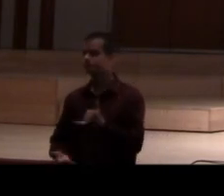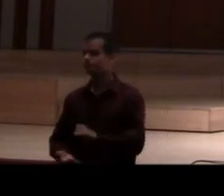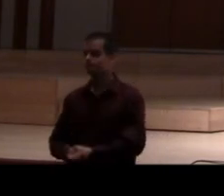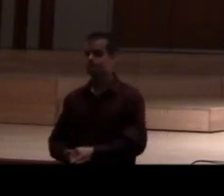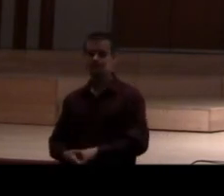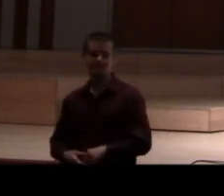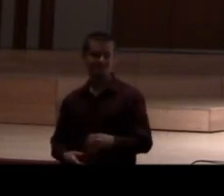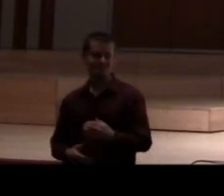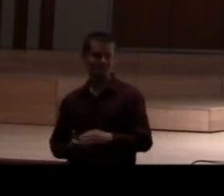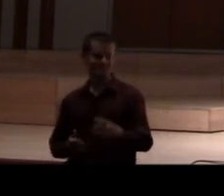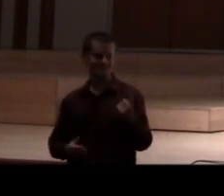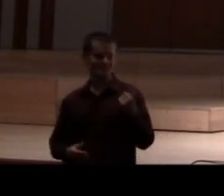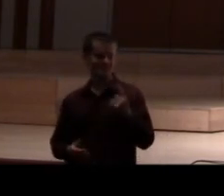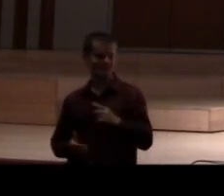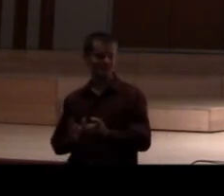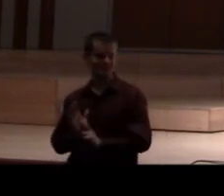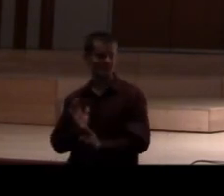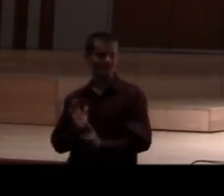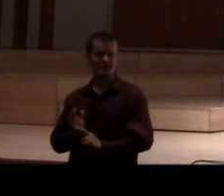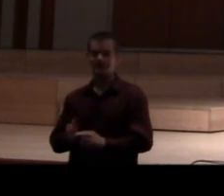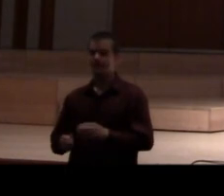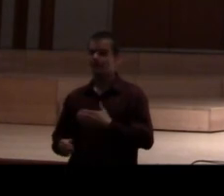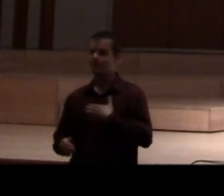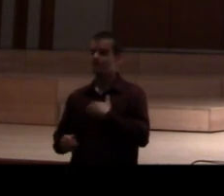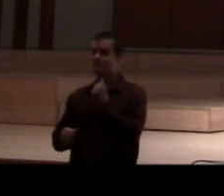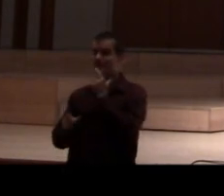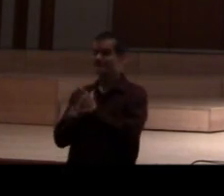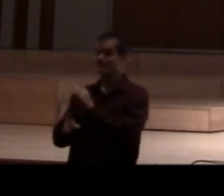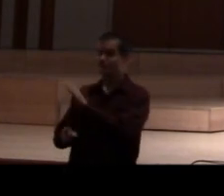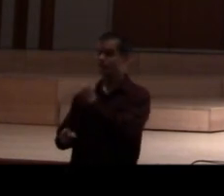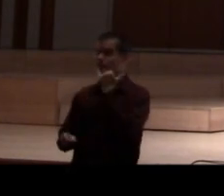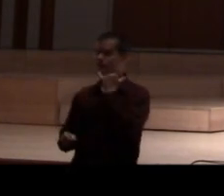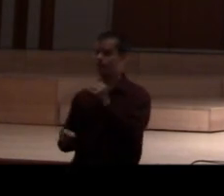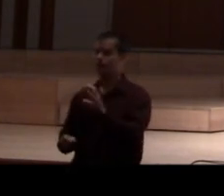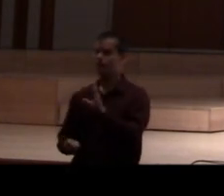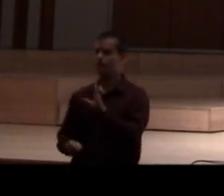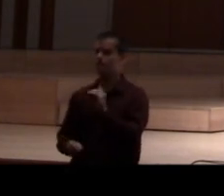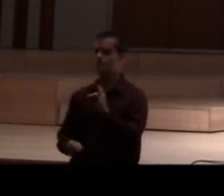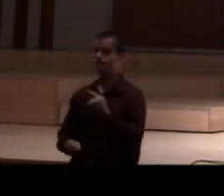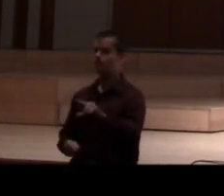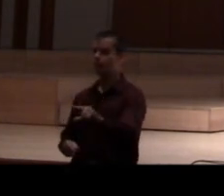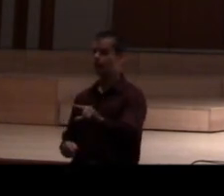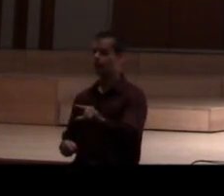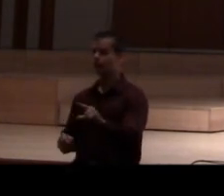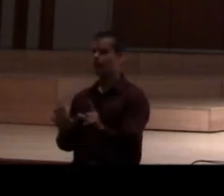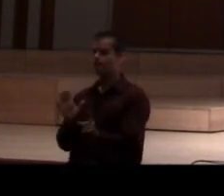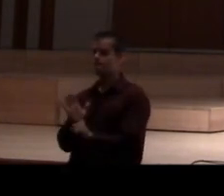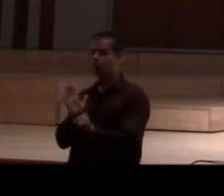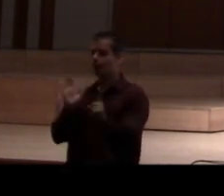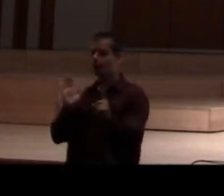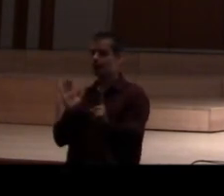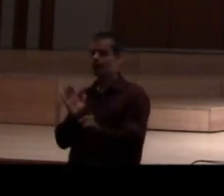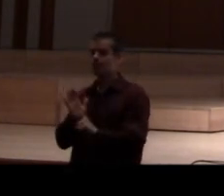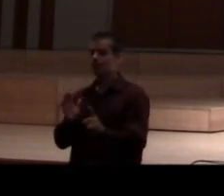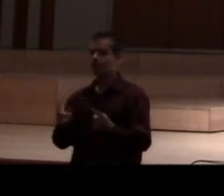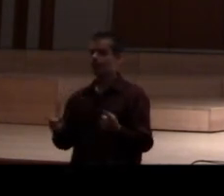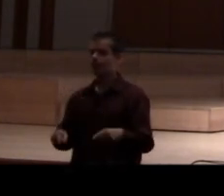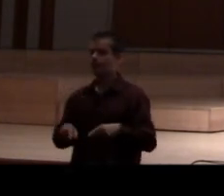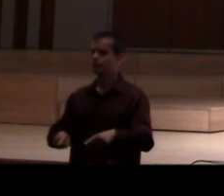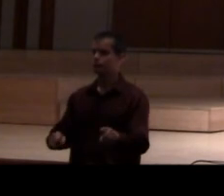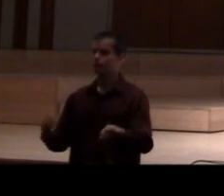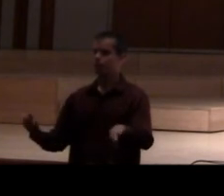Someone's heard sound. My sister's goes boing, and I did this in the middle of an orchestra concert. So,